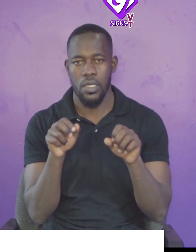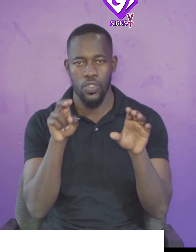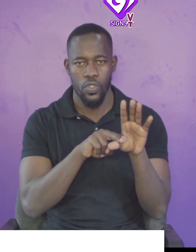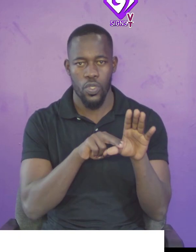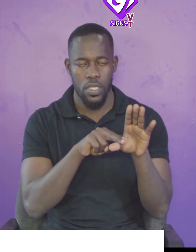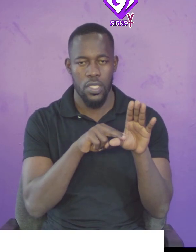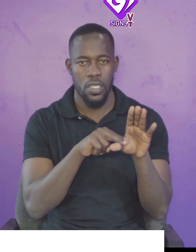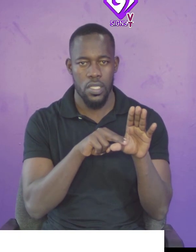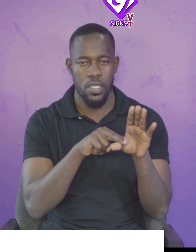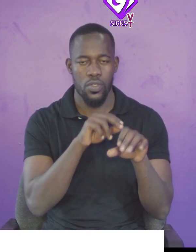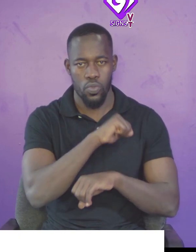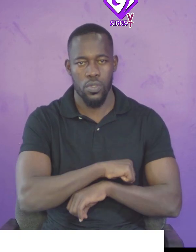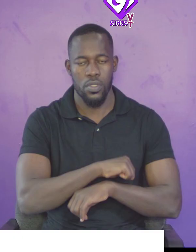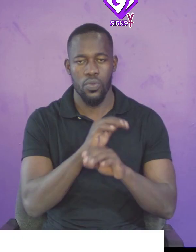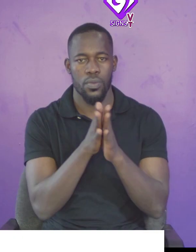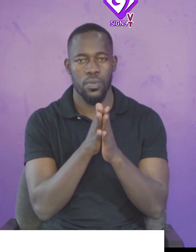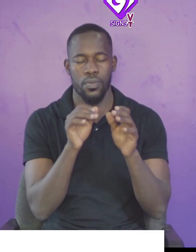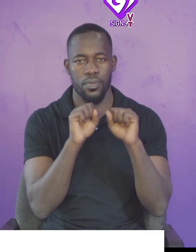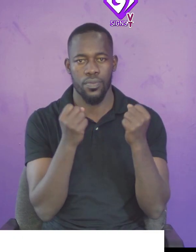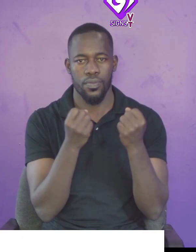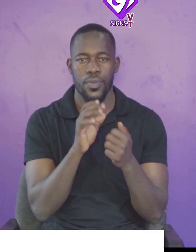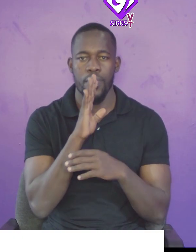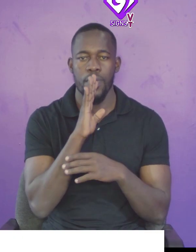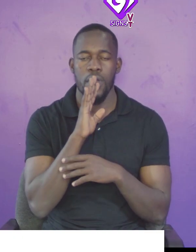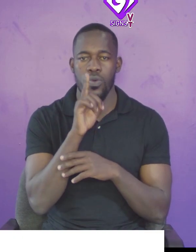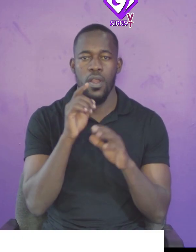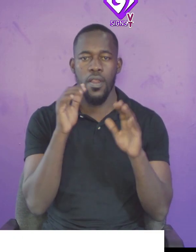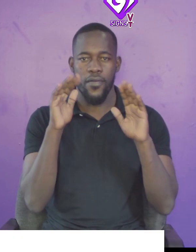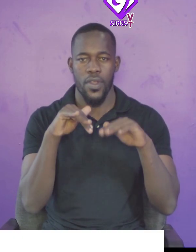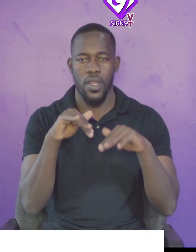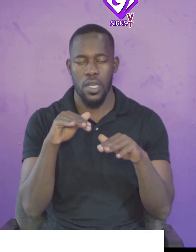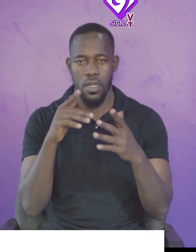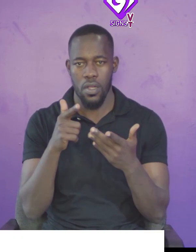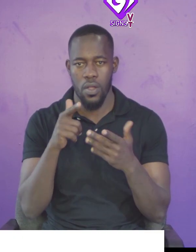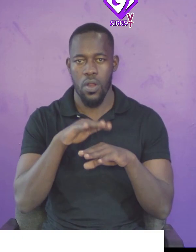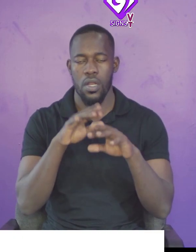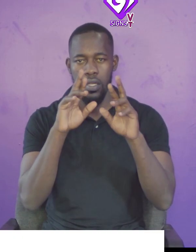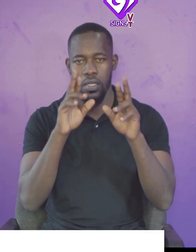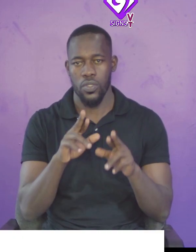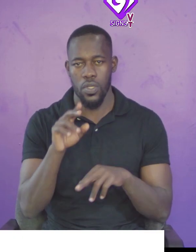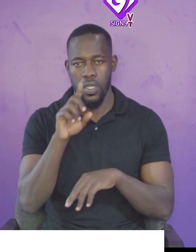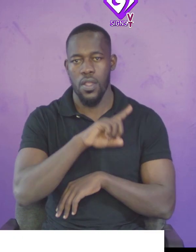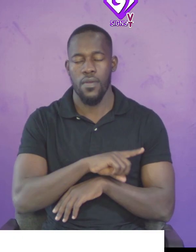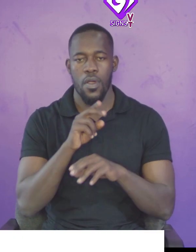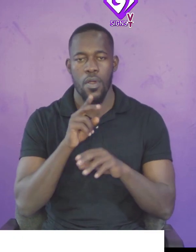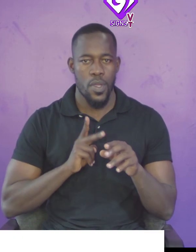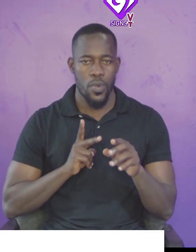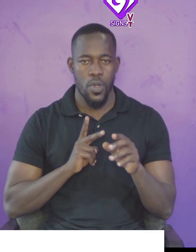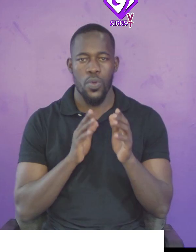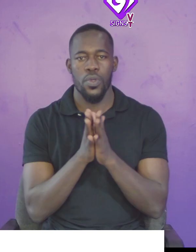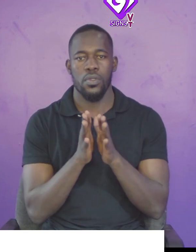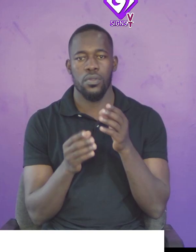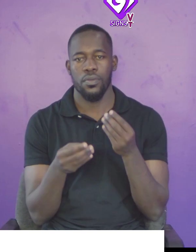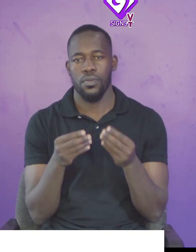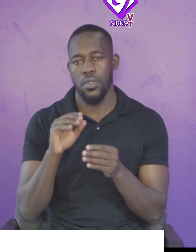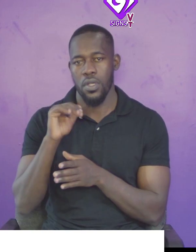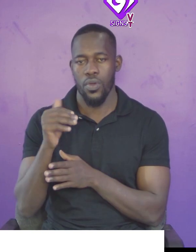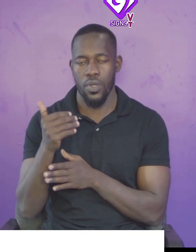society. Speaking during an event commemorating the International Day of People with Disabilities, County